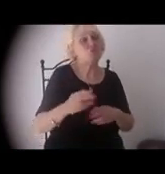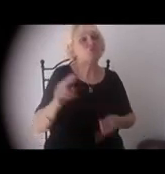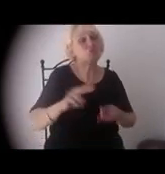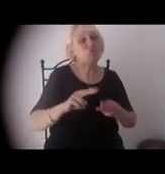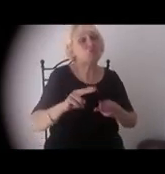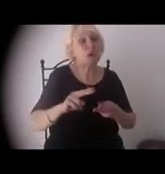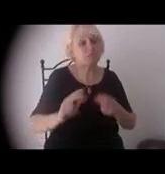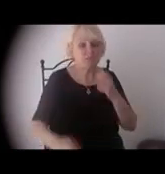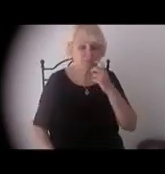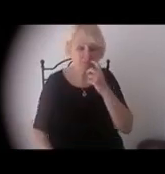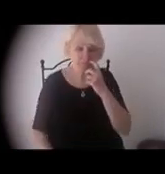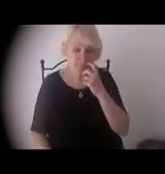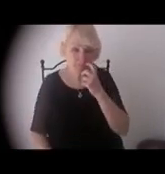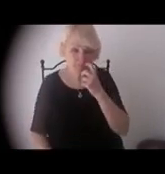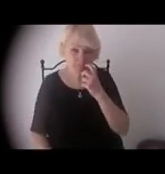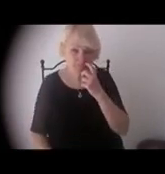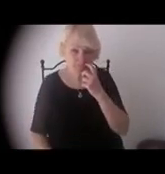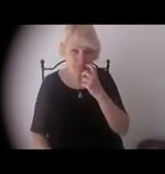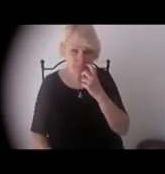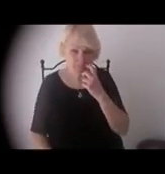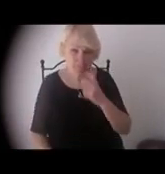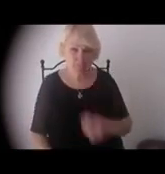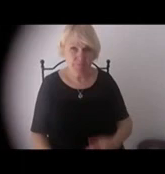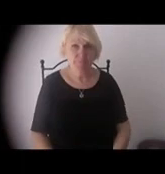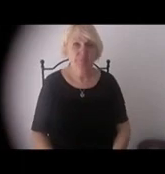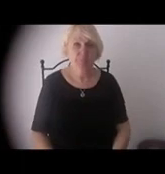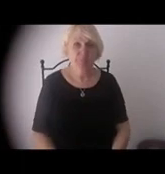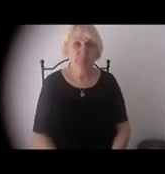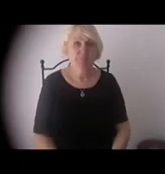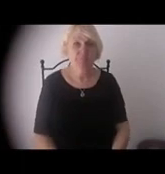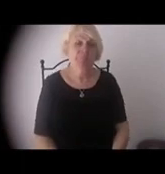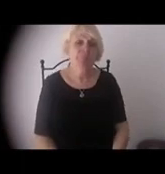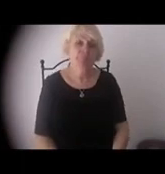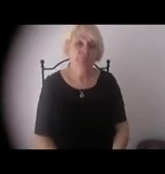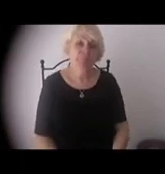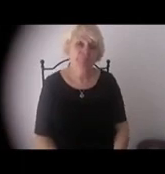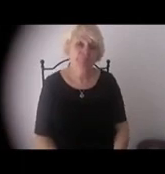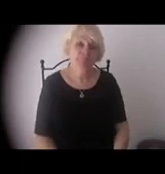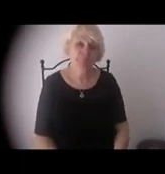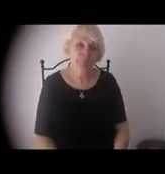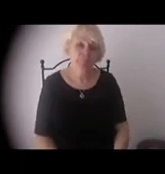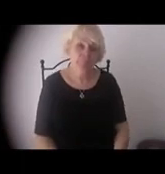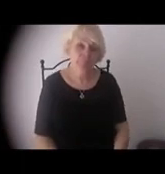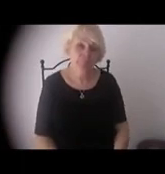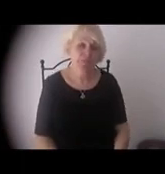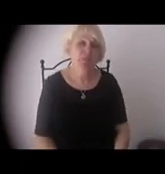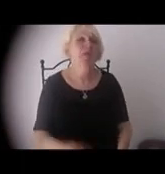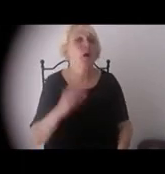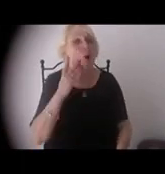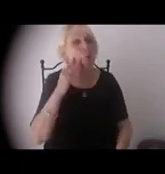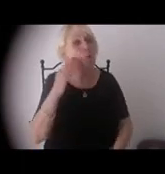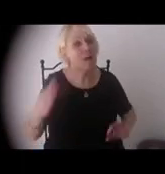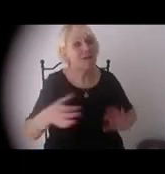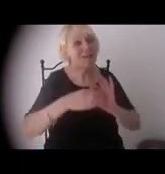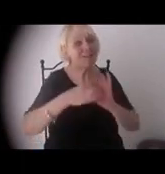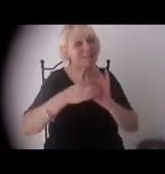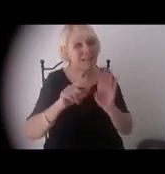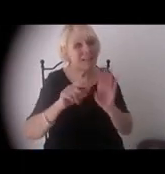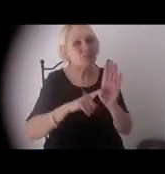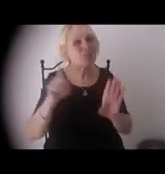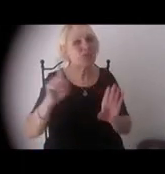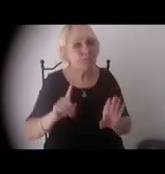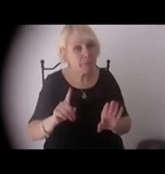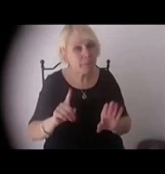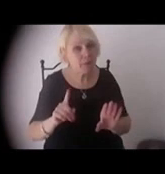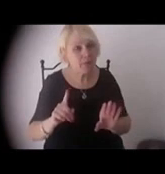well. But what we know is that we have some internal challenges around actually when we're engaging with young people in the service, how responsive can we